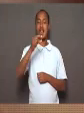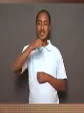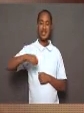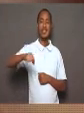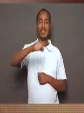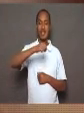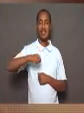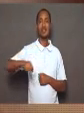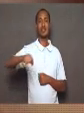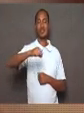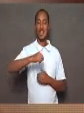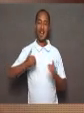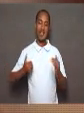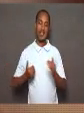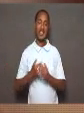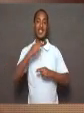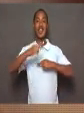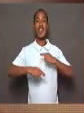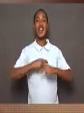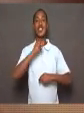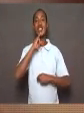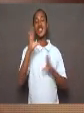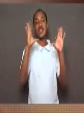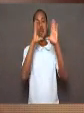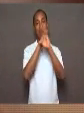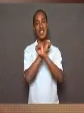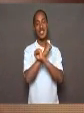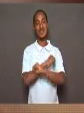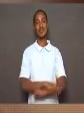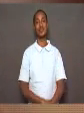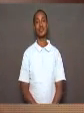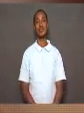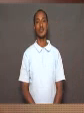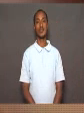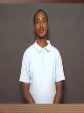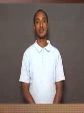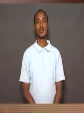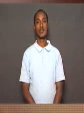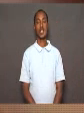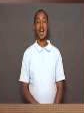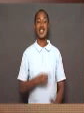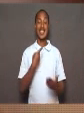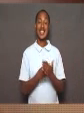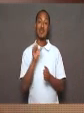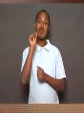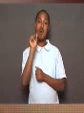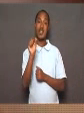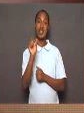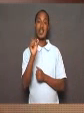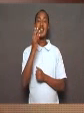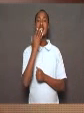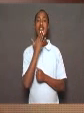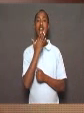gently until the reaction is complete. At this point, the color of